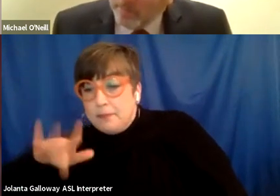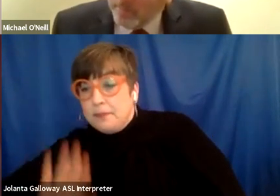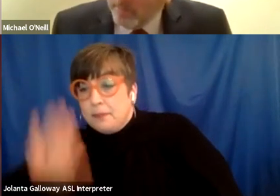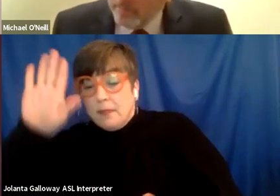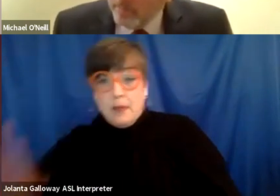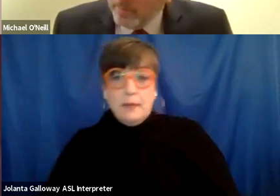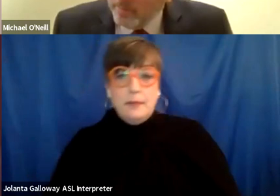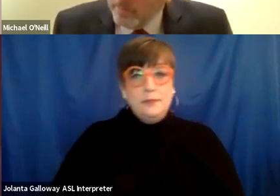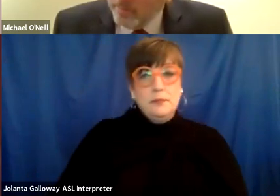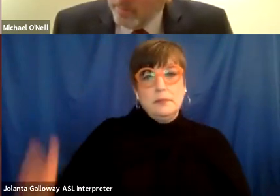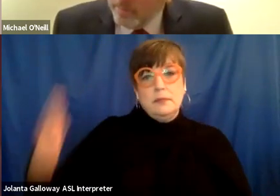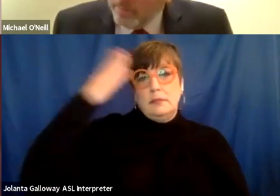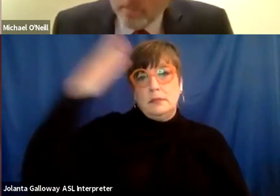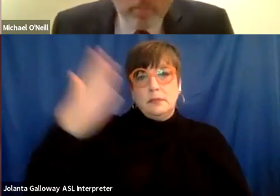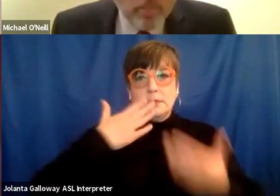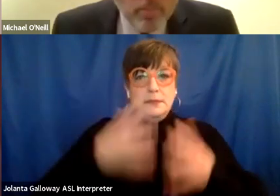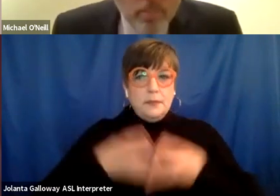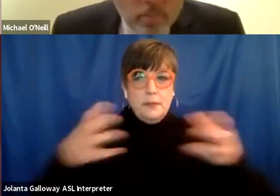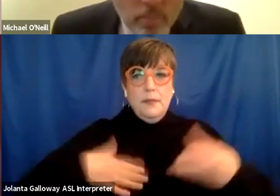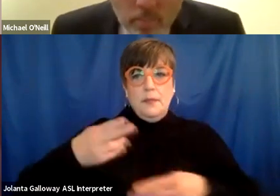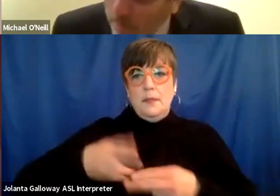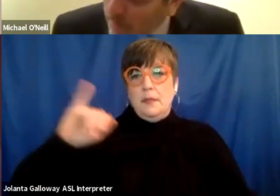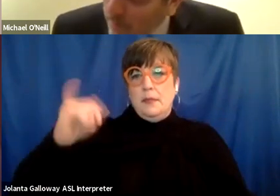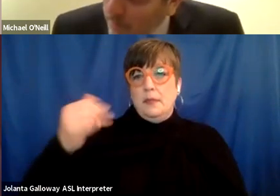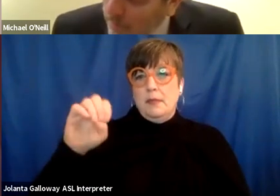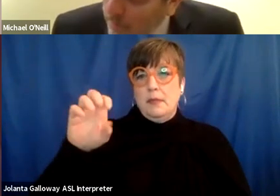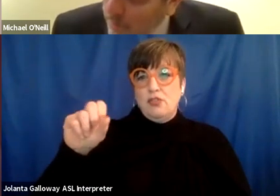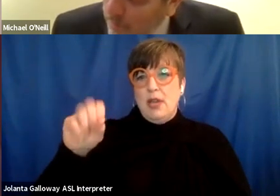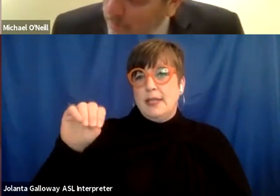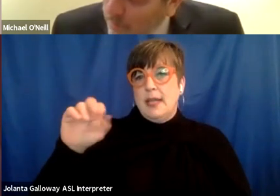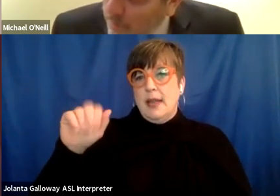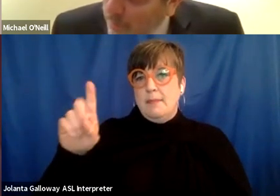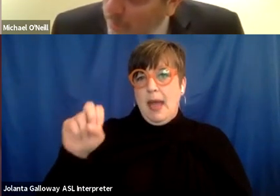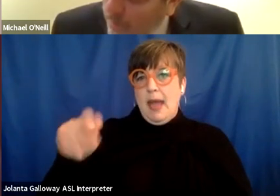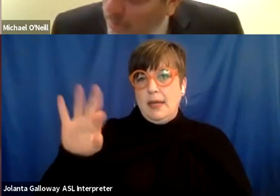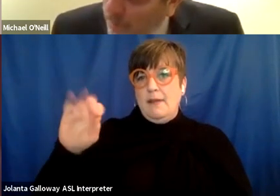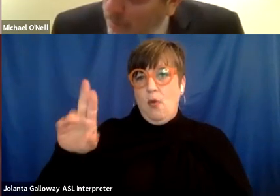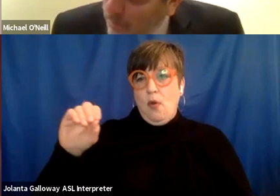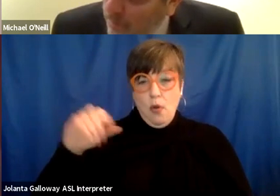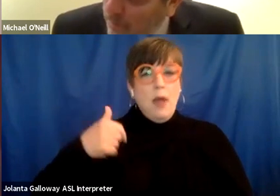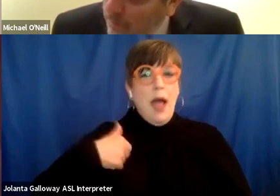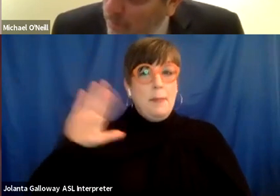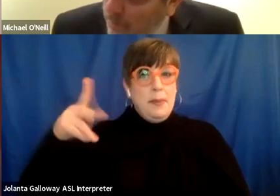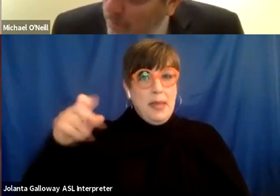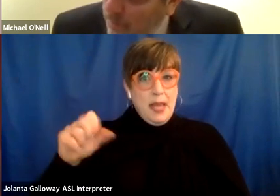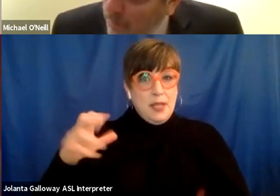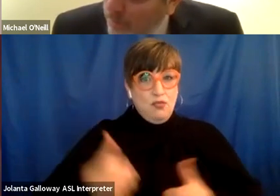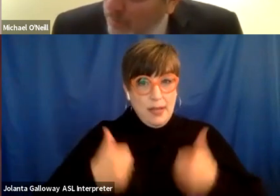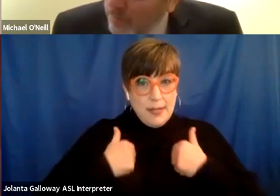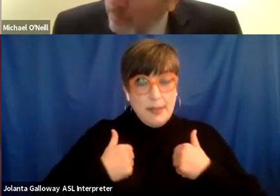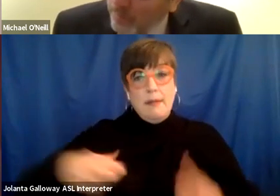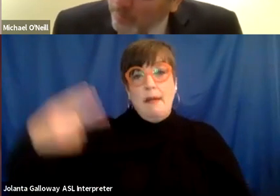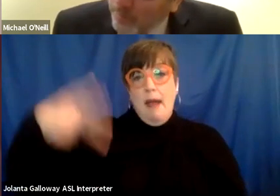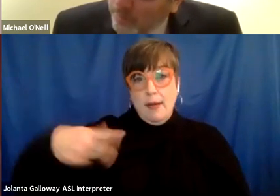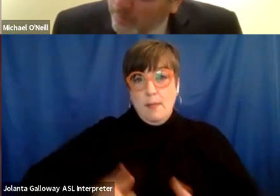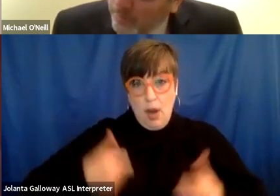Hi, thank you so much. My name is Jess Madden Fuoco. I'm a Hyde Park resident, a BPS parent of two children at the Hernandez